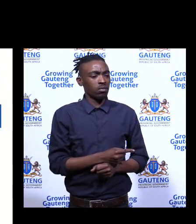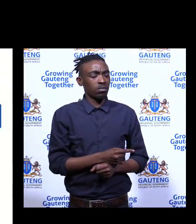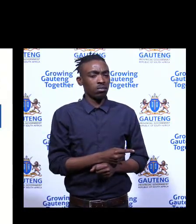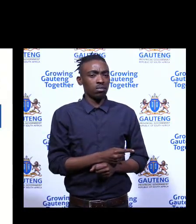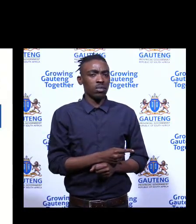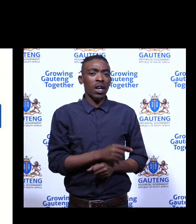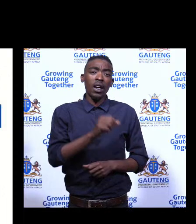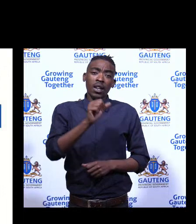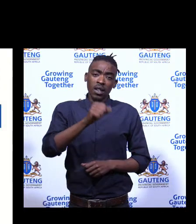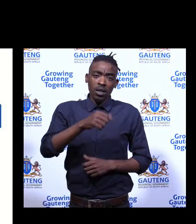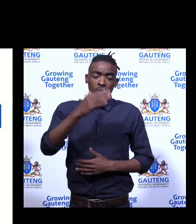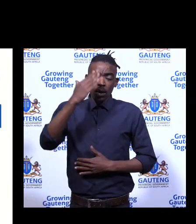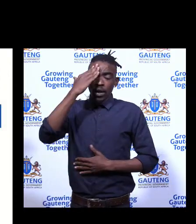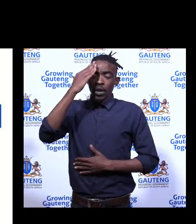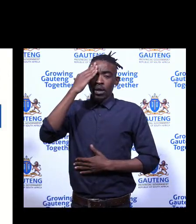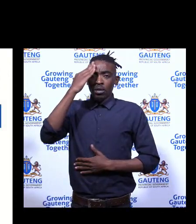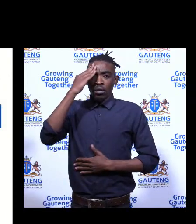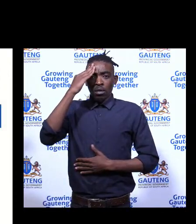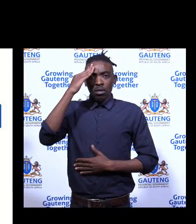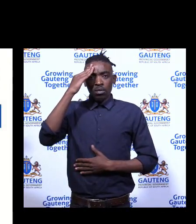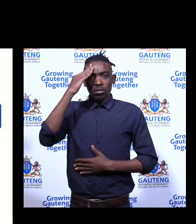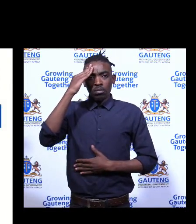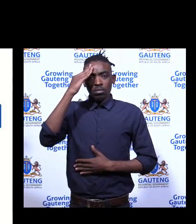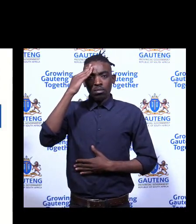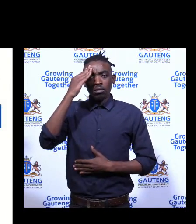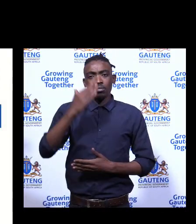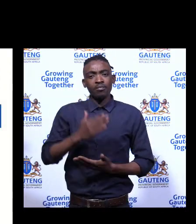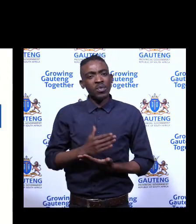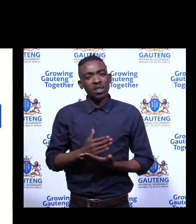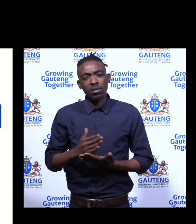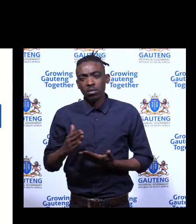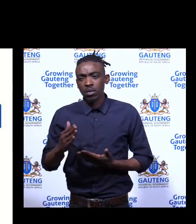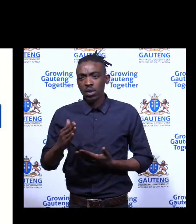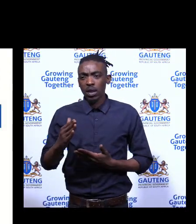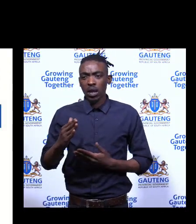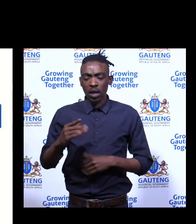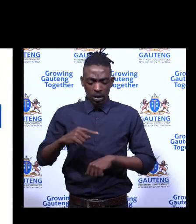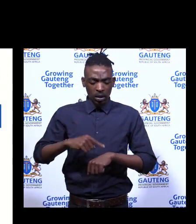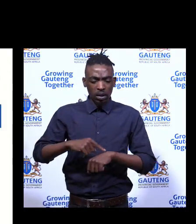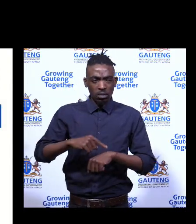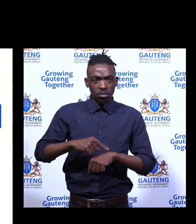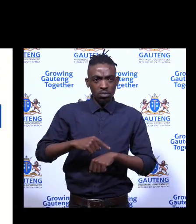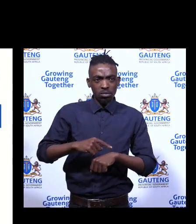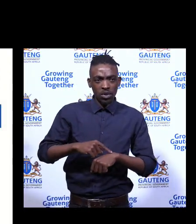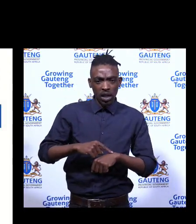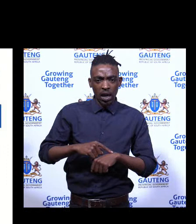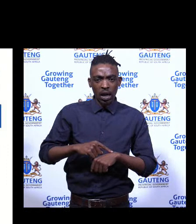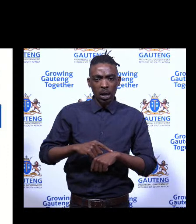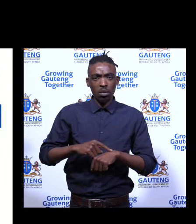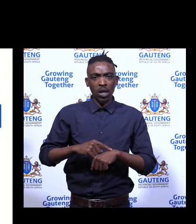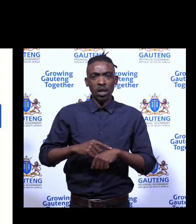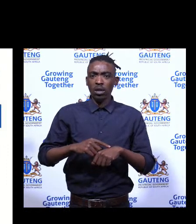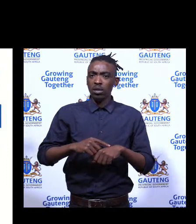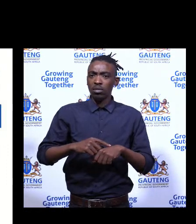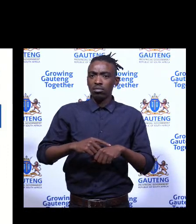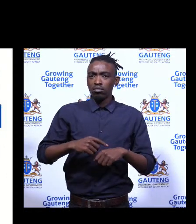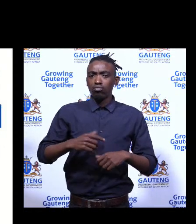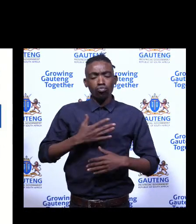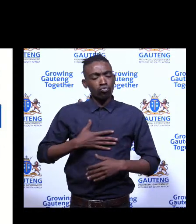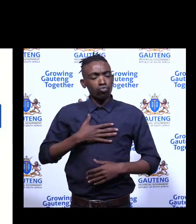that for some, they may have a period where things will go well and they will recover without